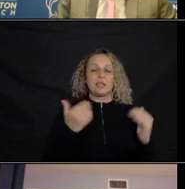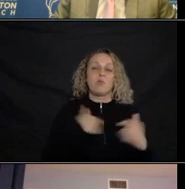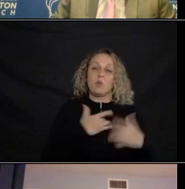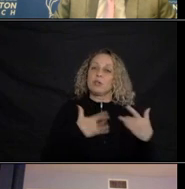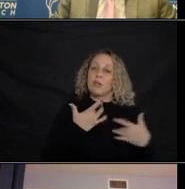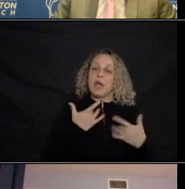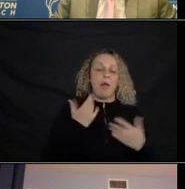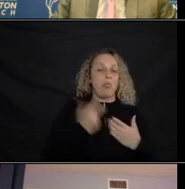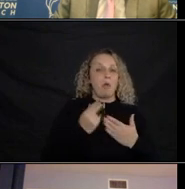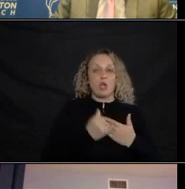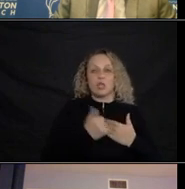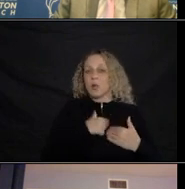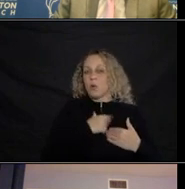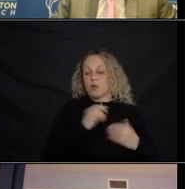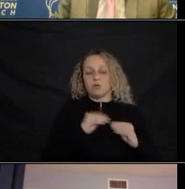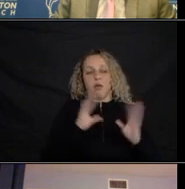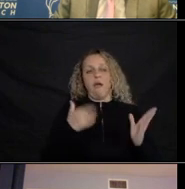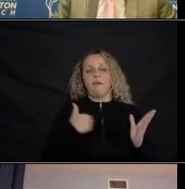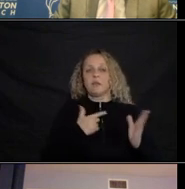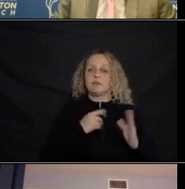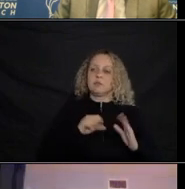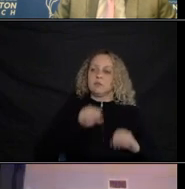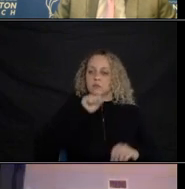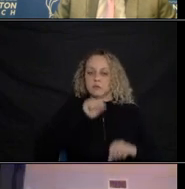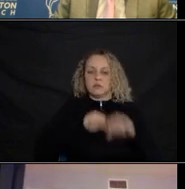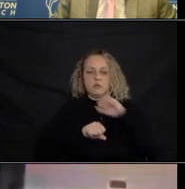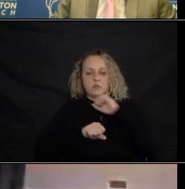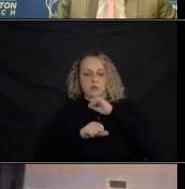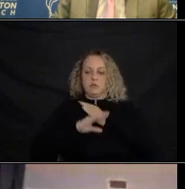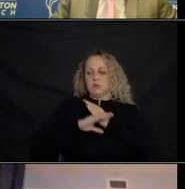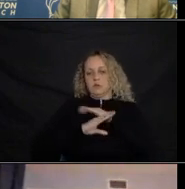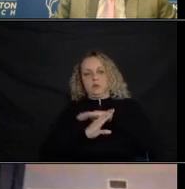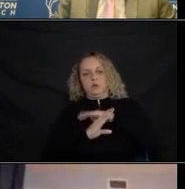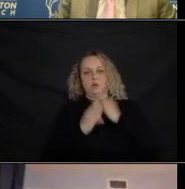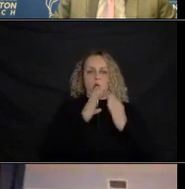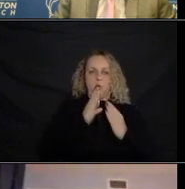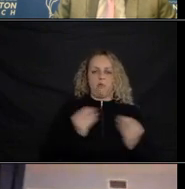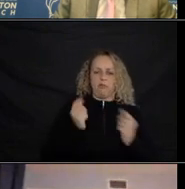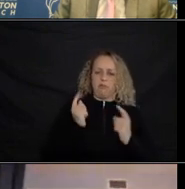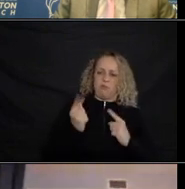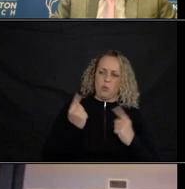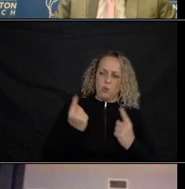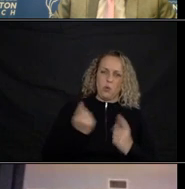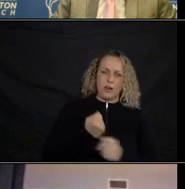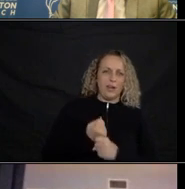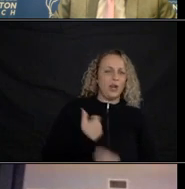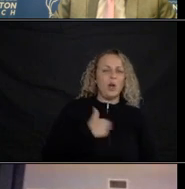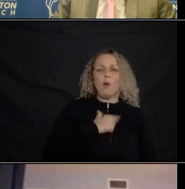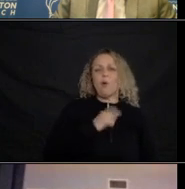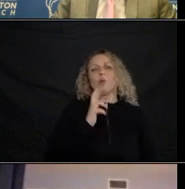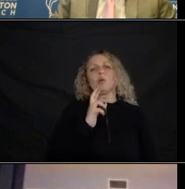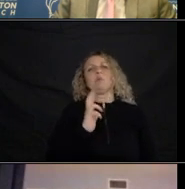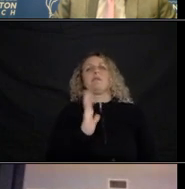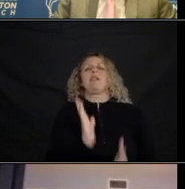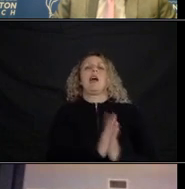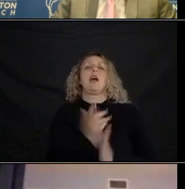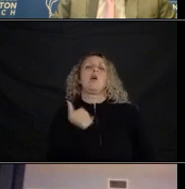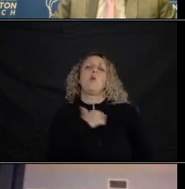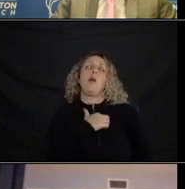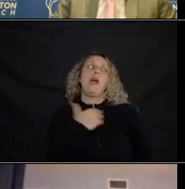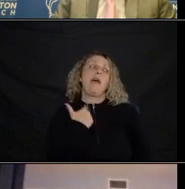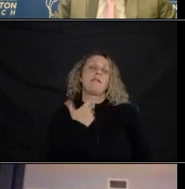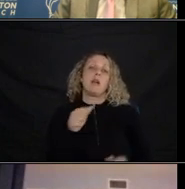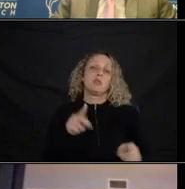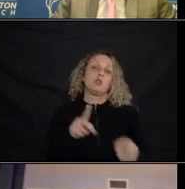about the project. We know there's obviously some hurdles involved, but we've, you know, been at this for a year, and we respectfully ask that we have, you know,